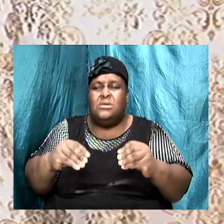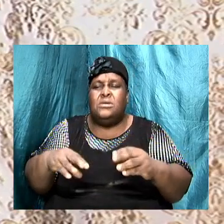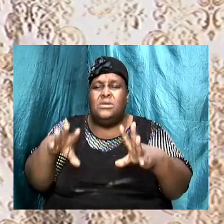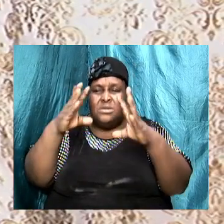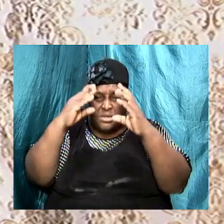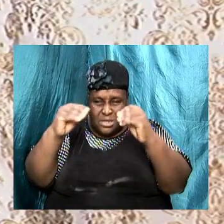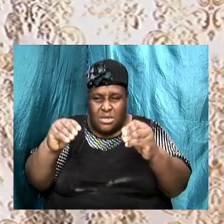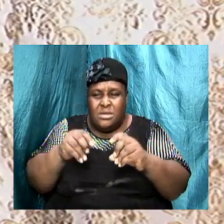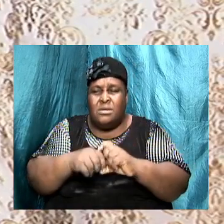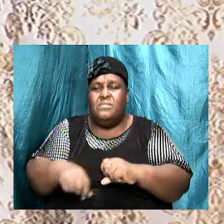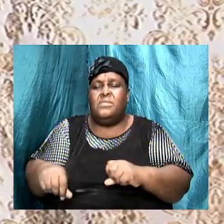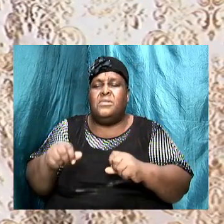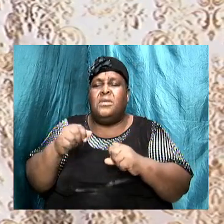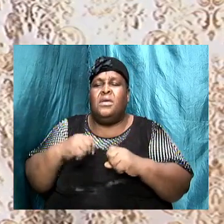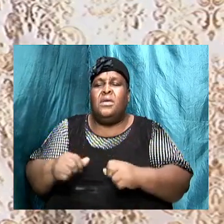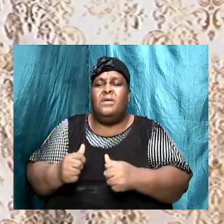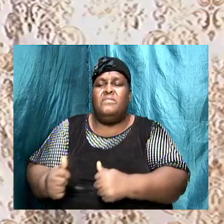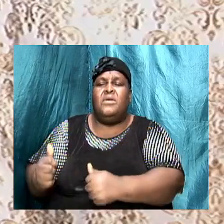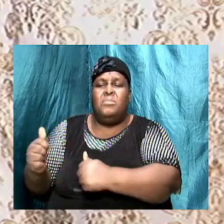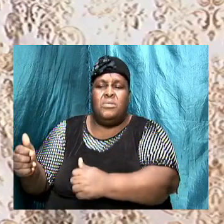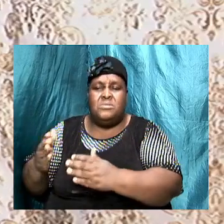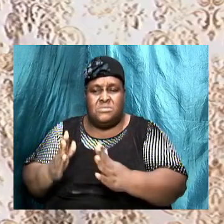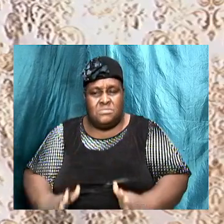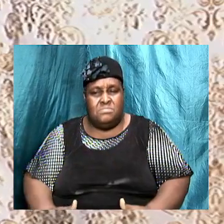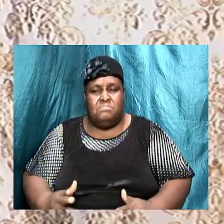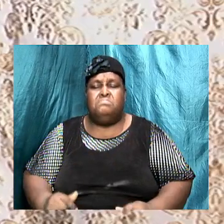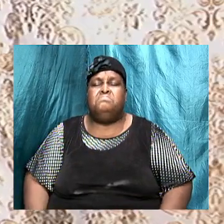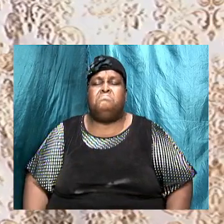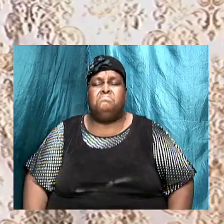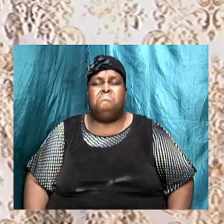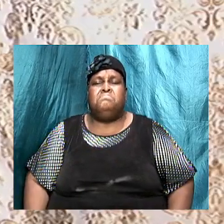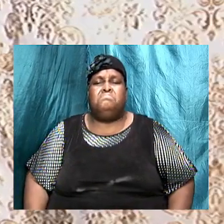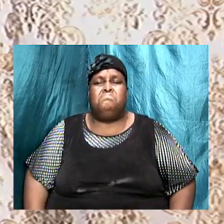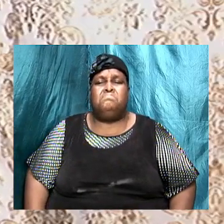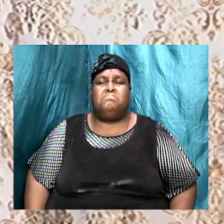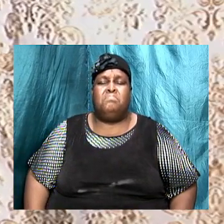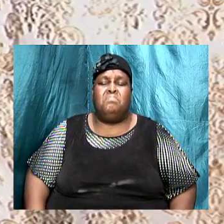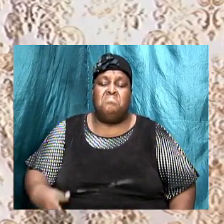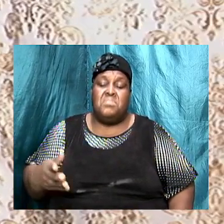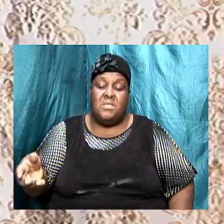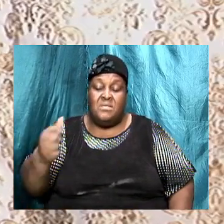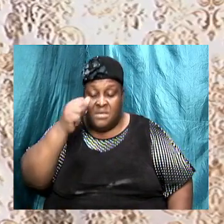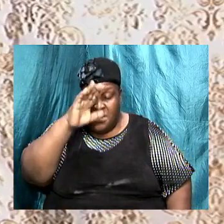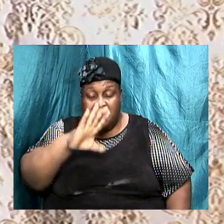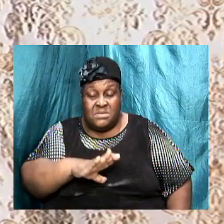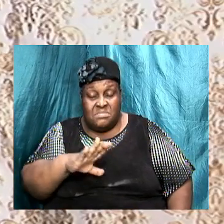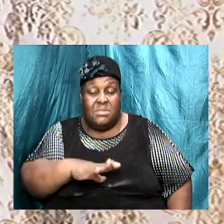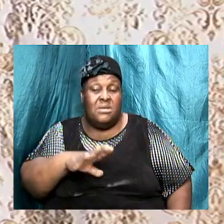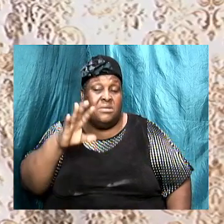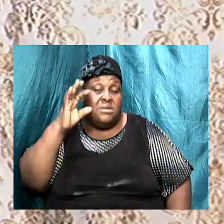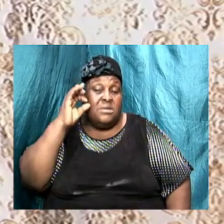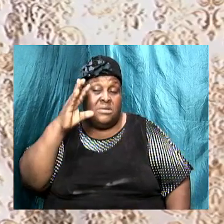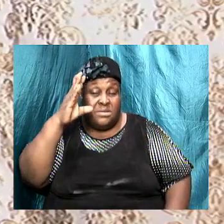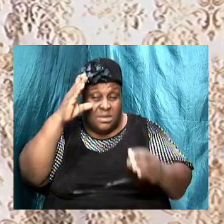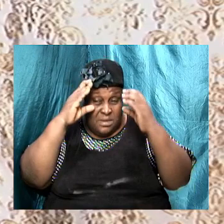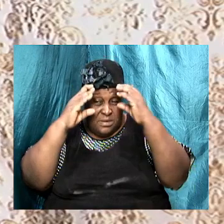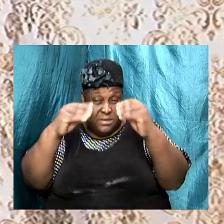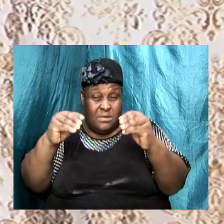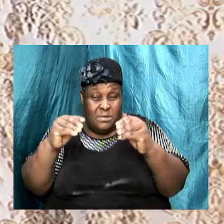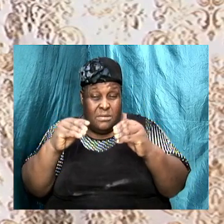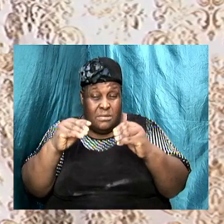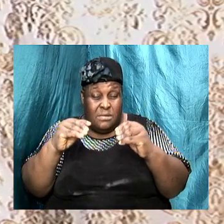the apostle, the teachings that these men put forward